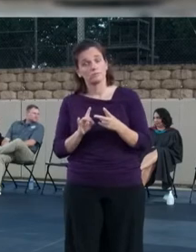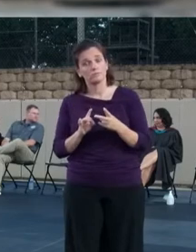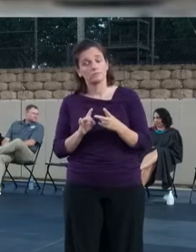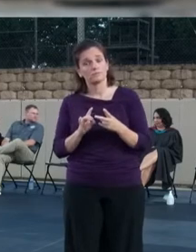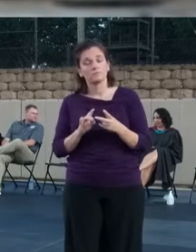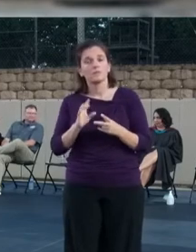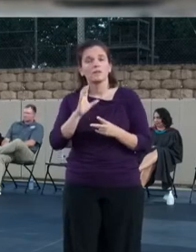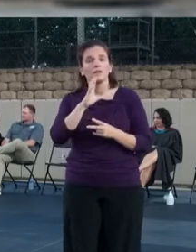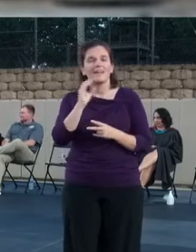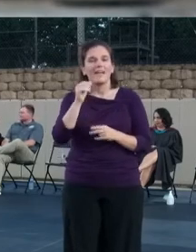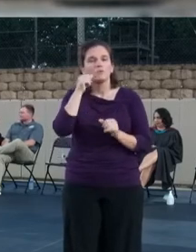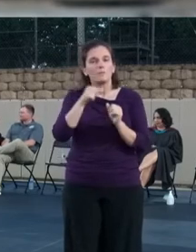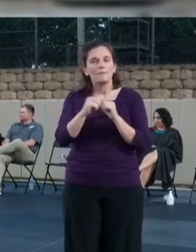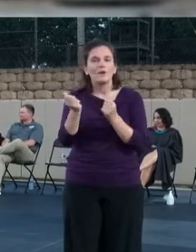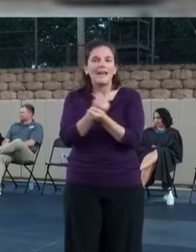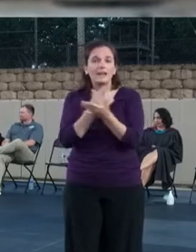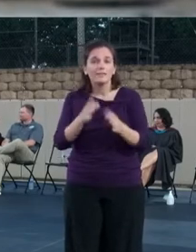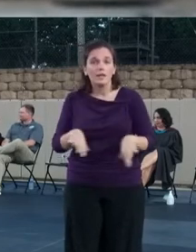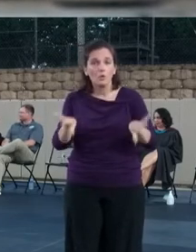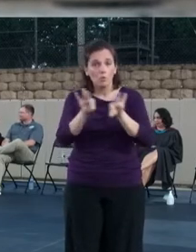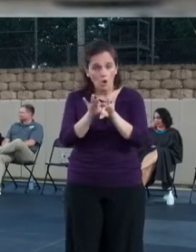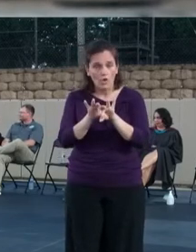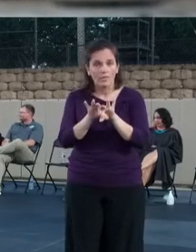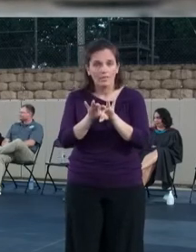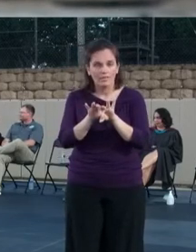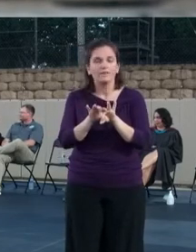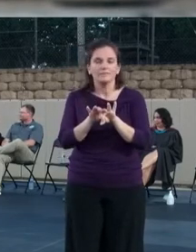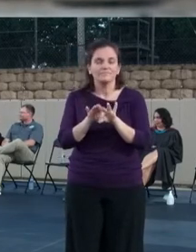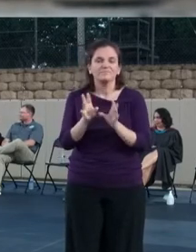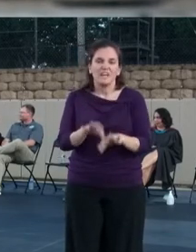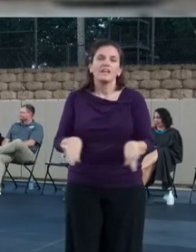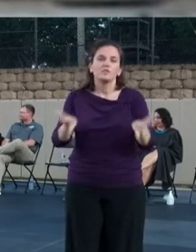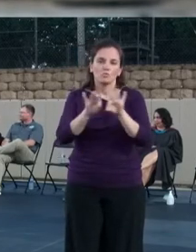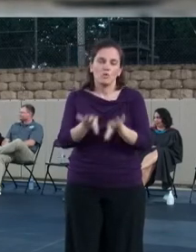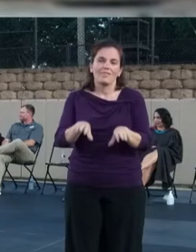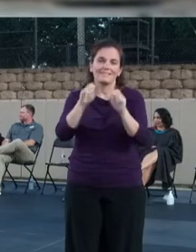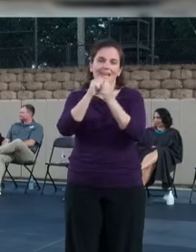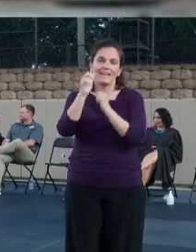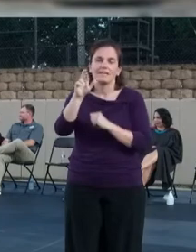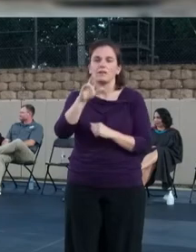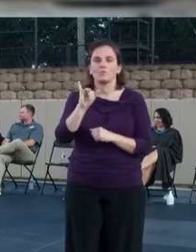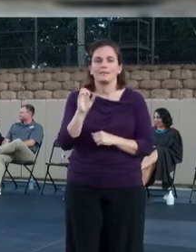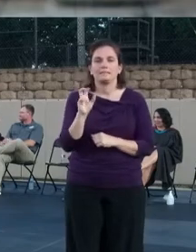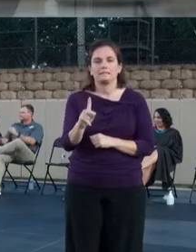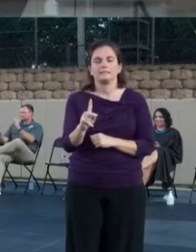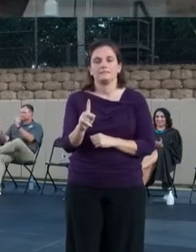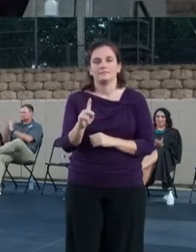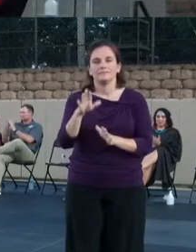remember that anything worthwhile is worth taking a little risk. Thank you.